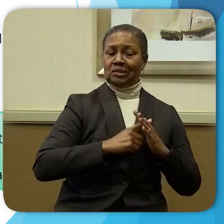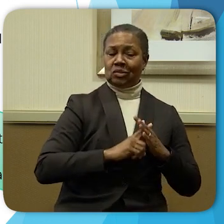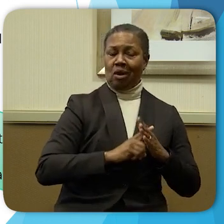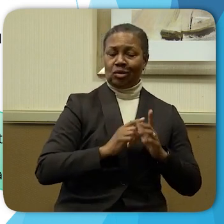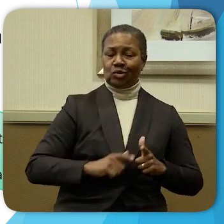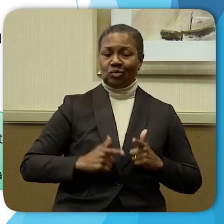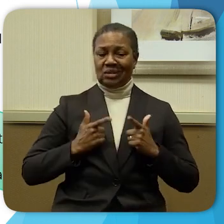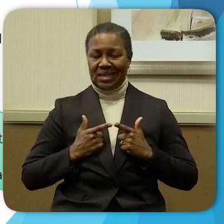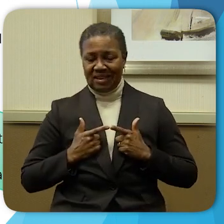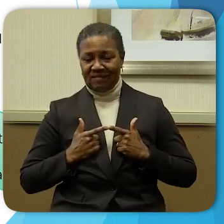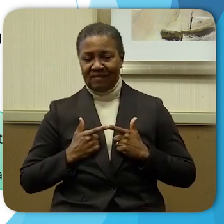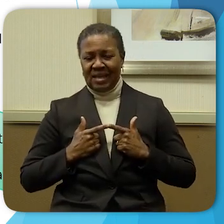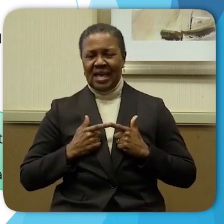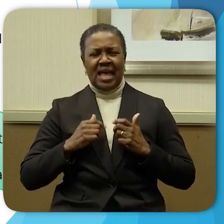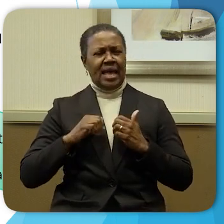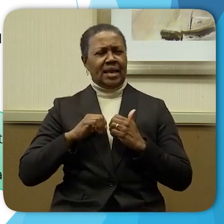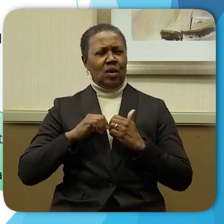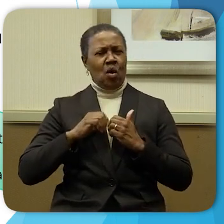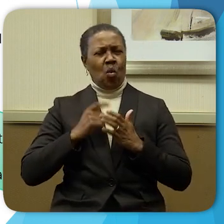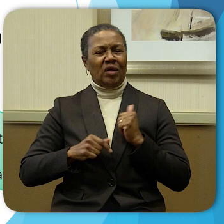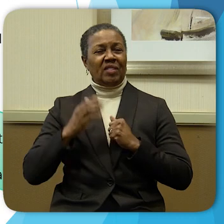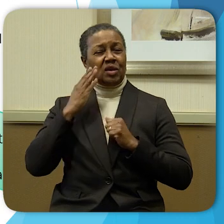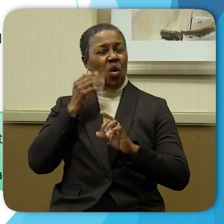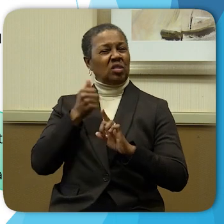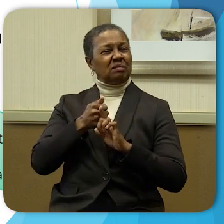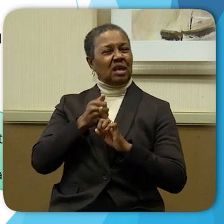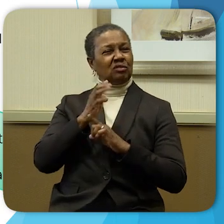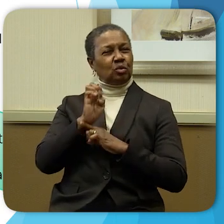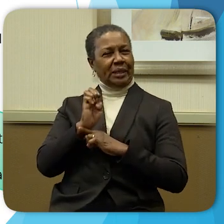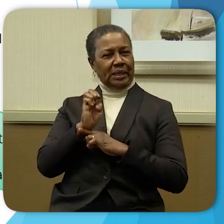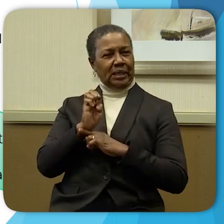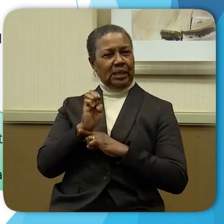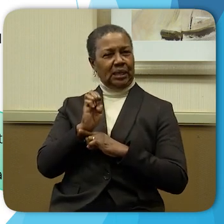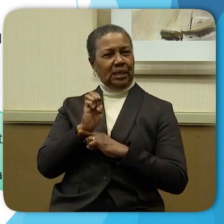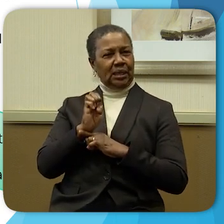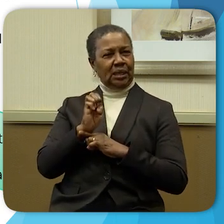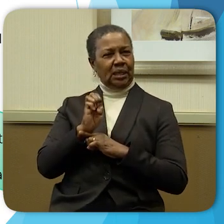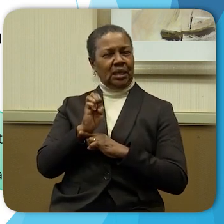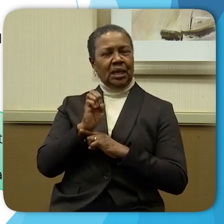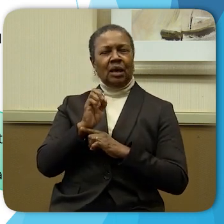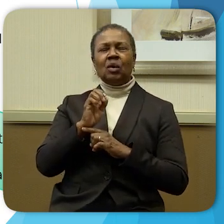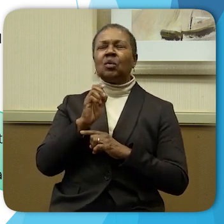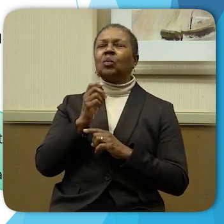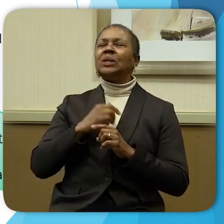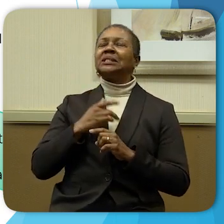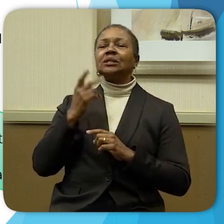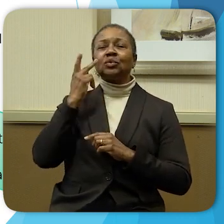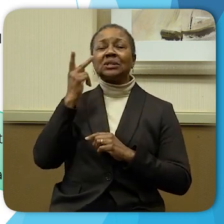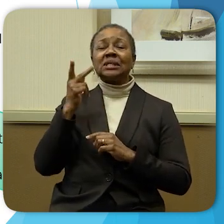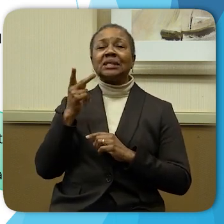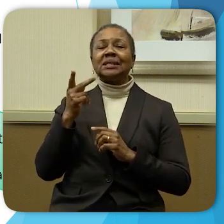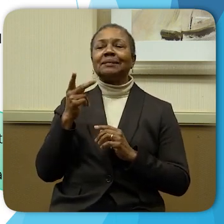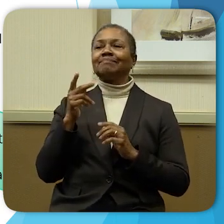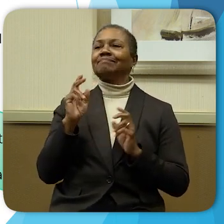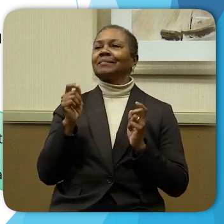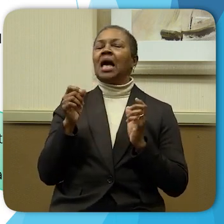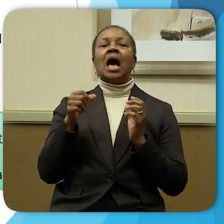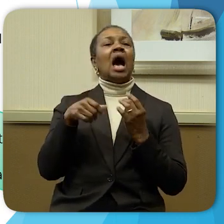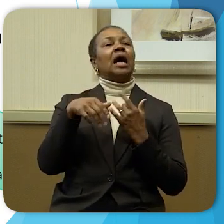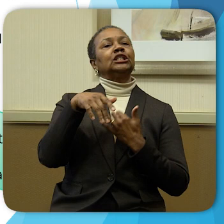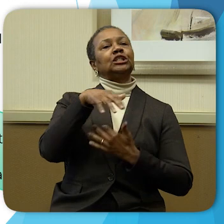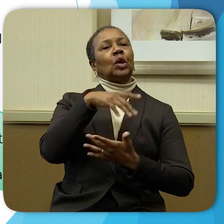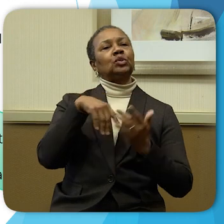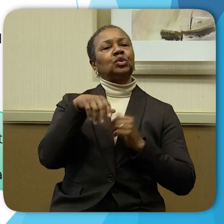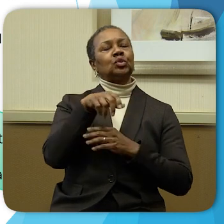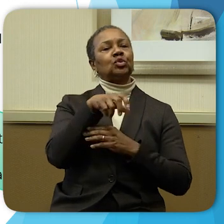they know themselves to be. So with little people, we're gonna most commonly see a social transition. Younger